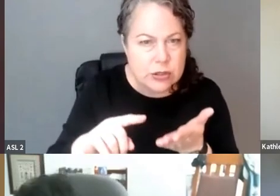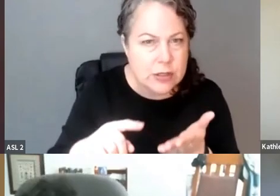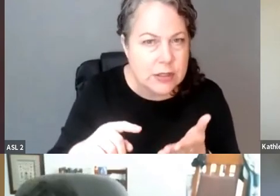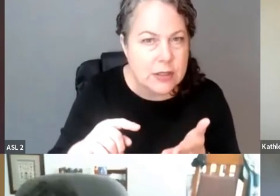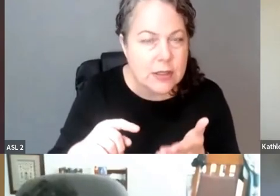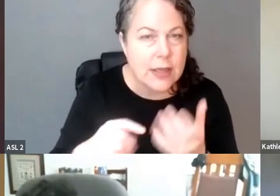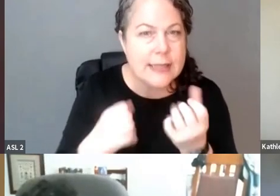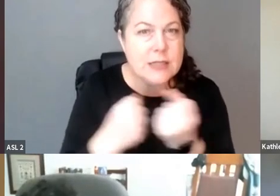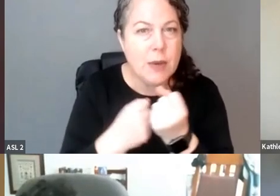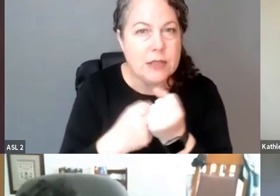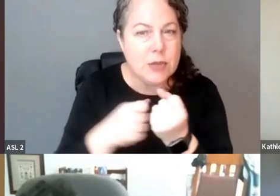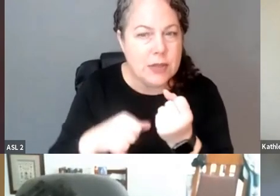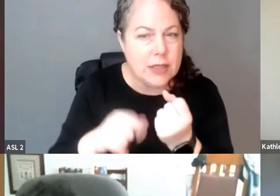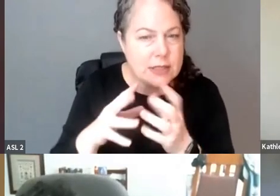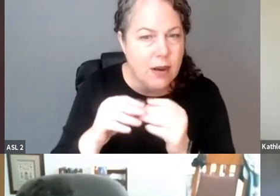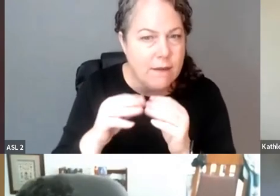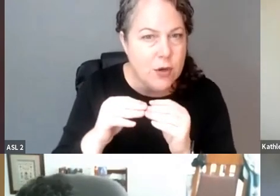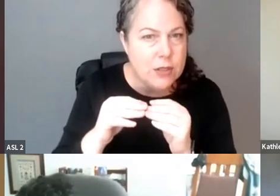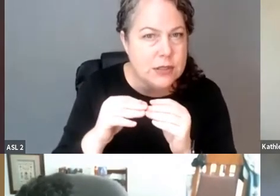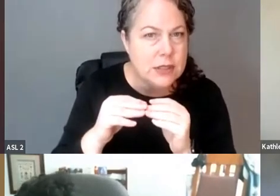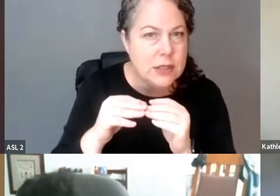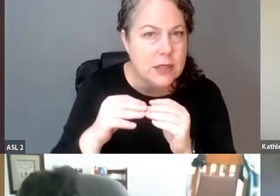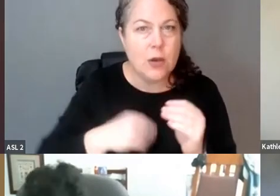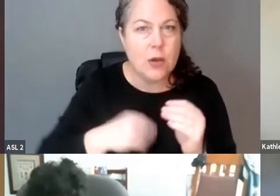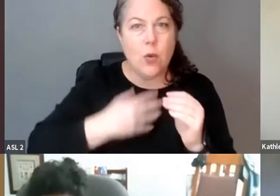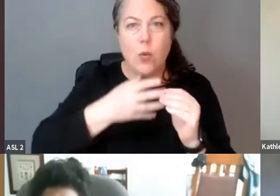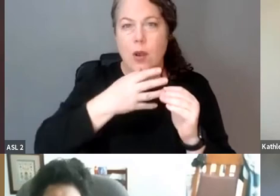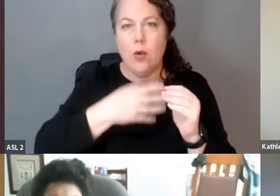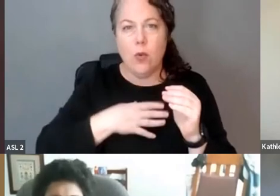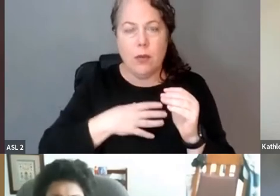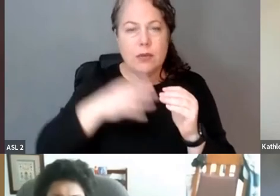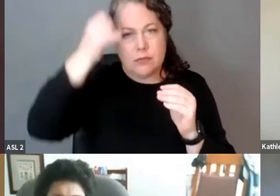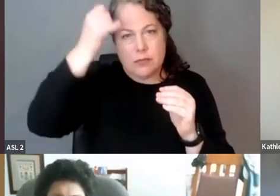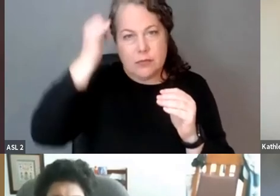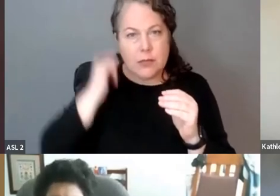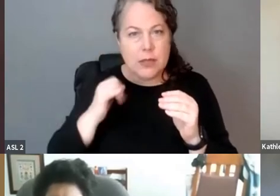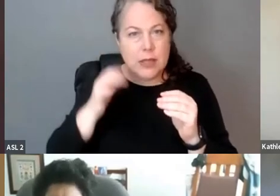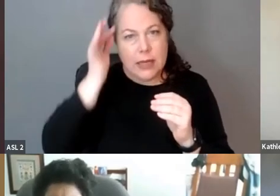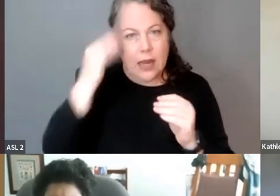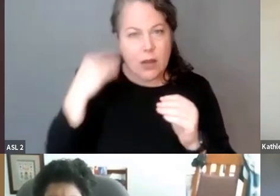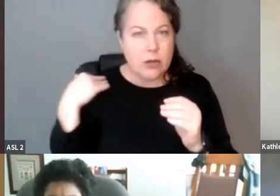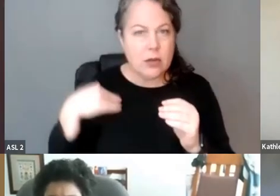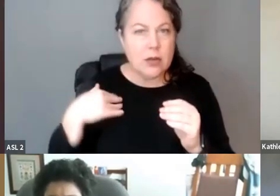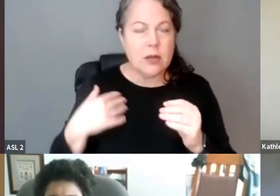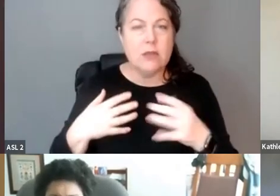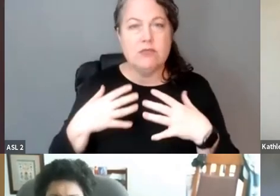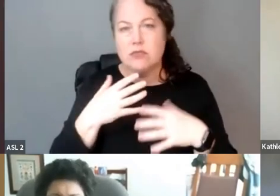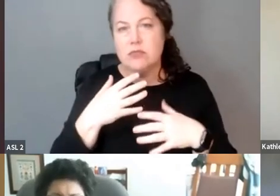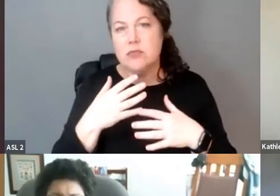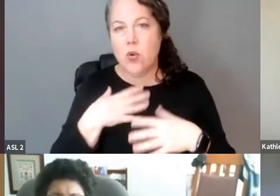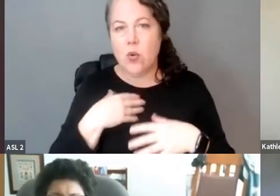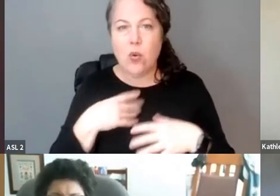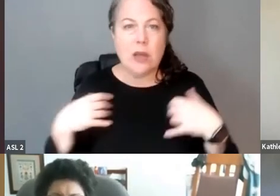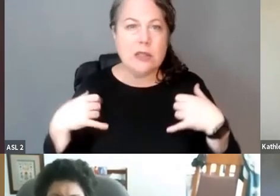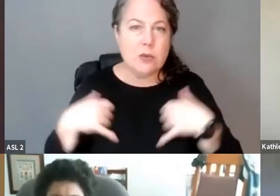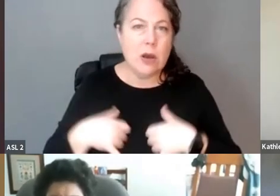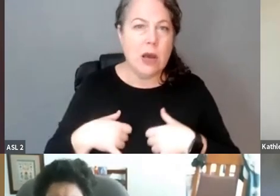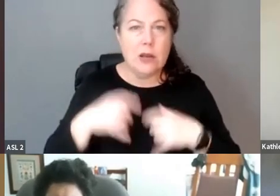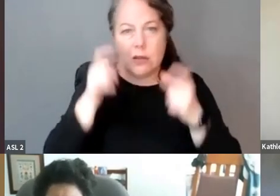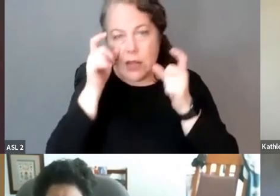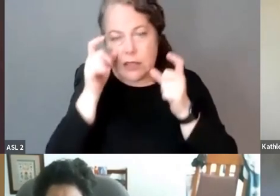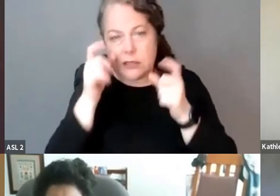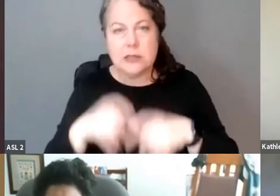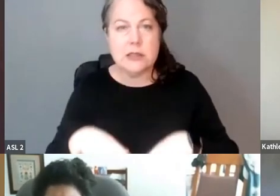conference. And I am a white woman with shoulder-length blonde hair, wearing kind of an off-white sweater and glasses,